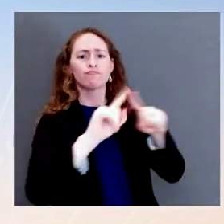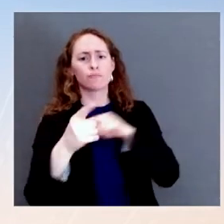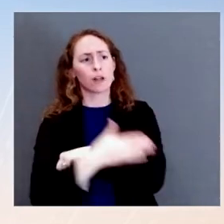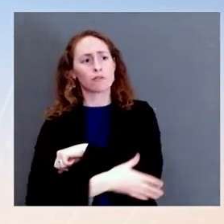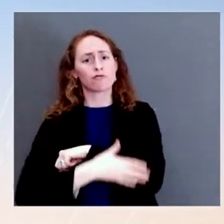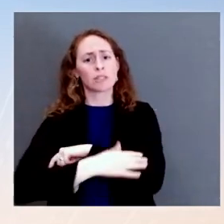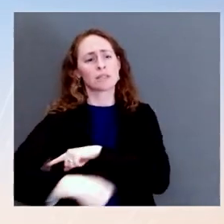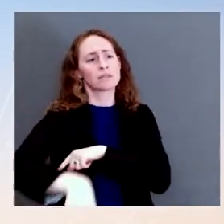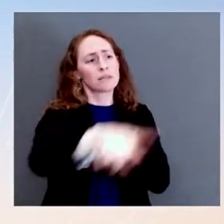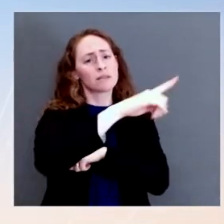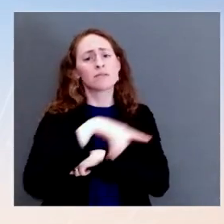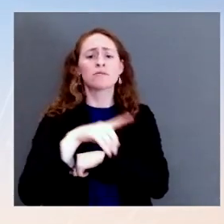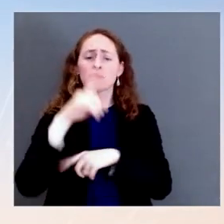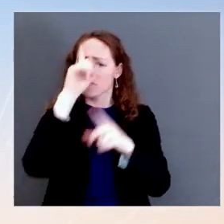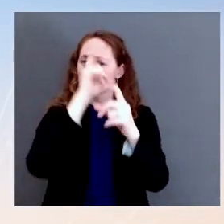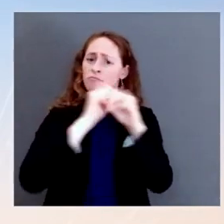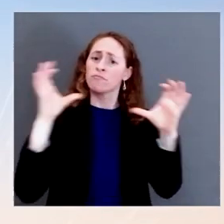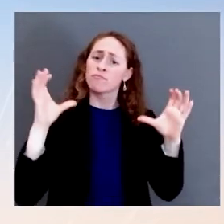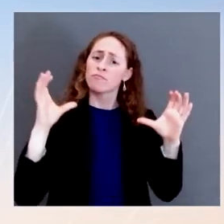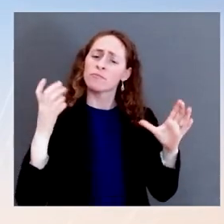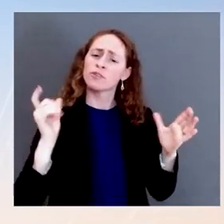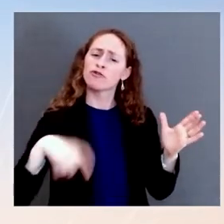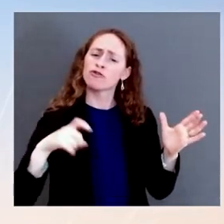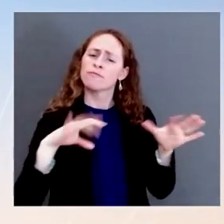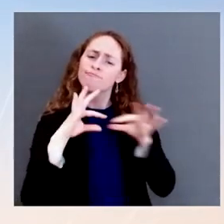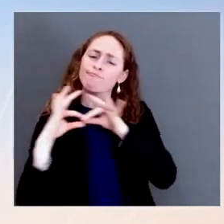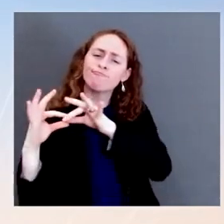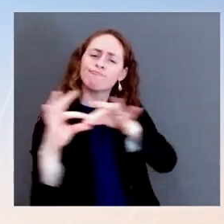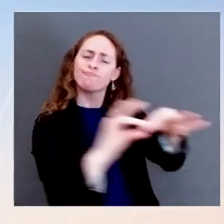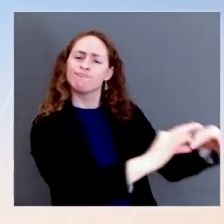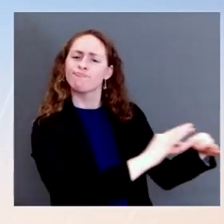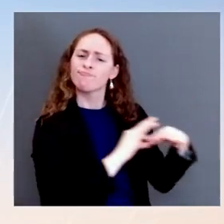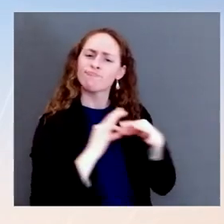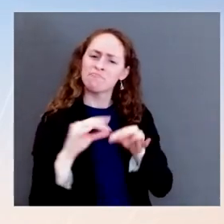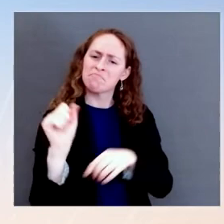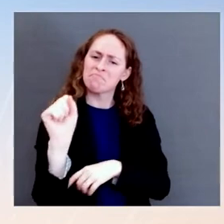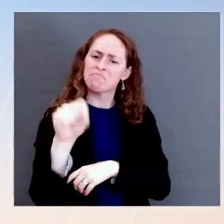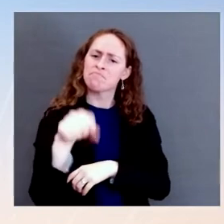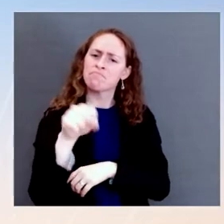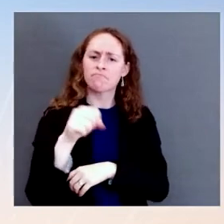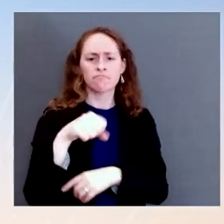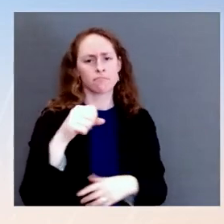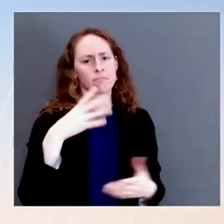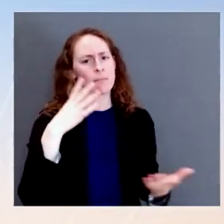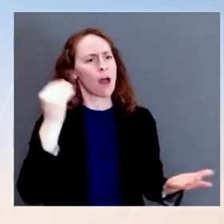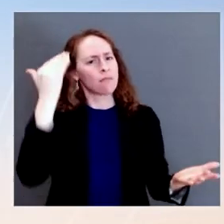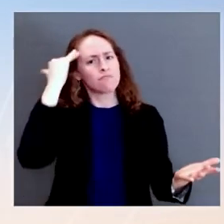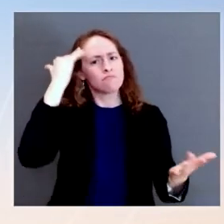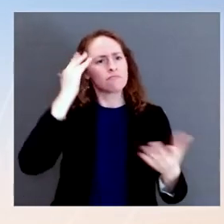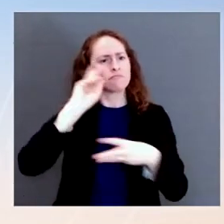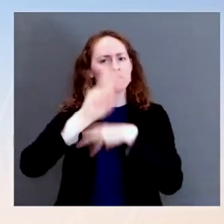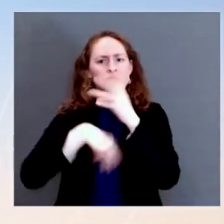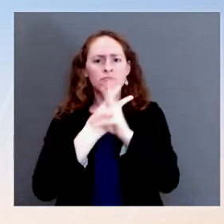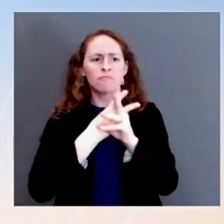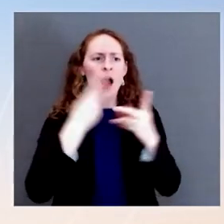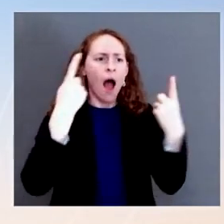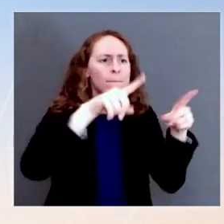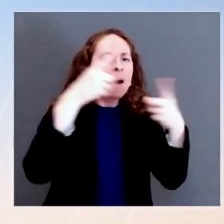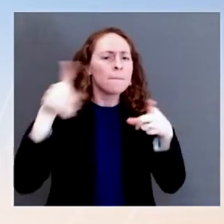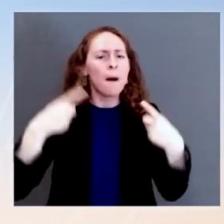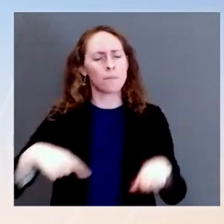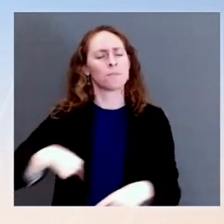where the global community, to meet the needs of the global community. And that's what they should do in order to be a part of leadership